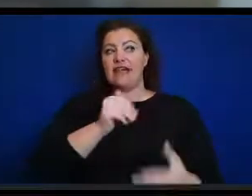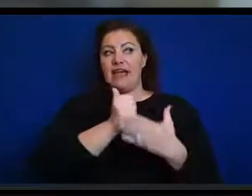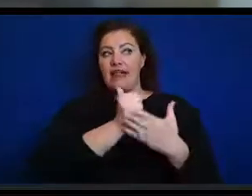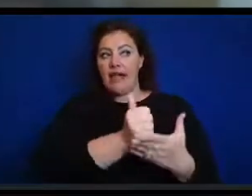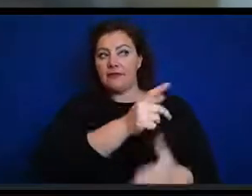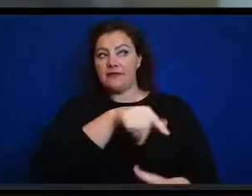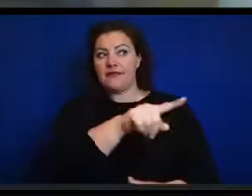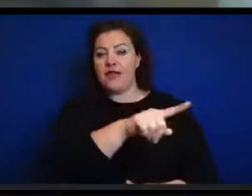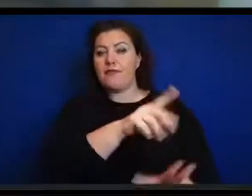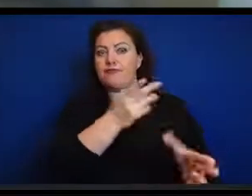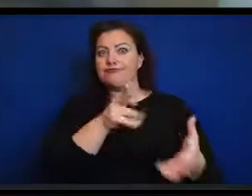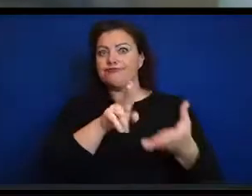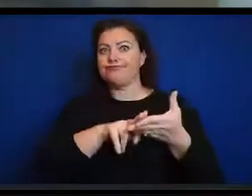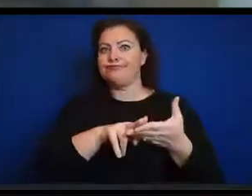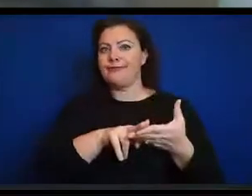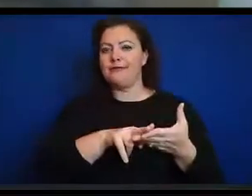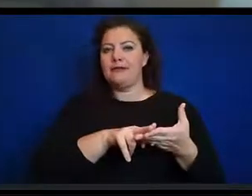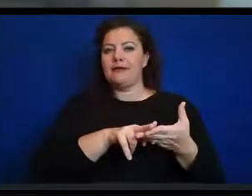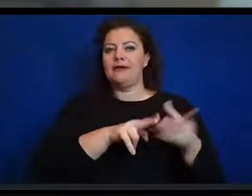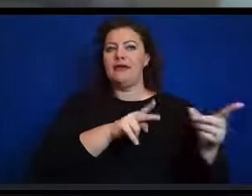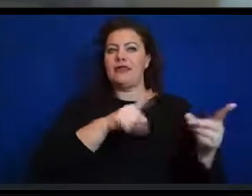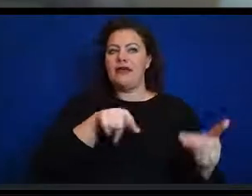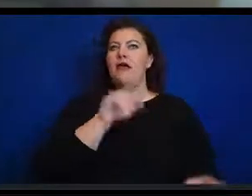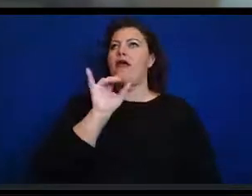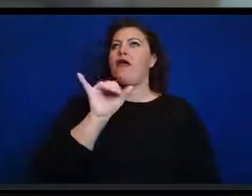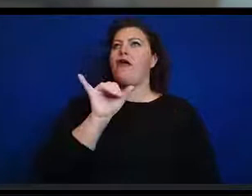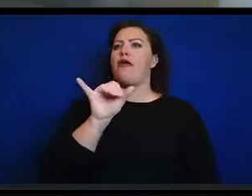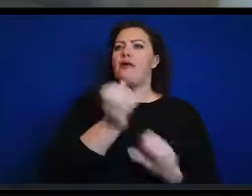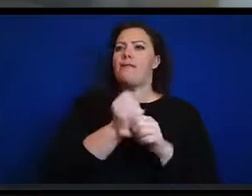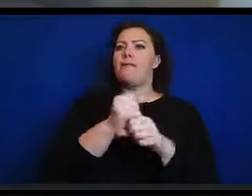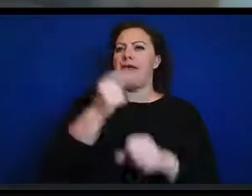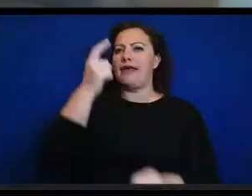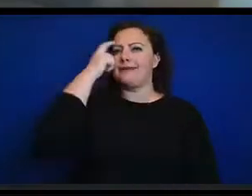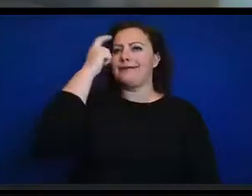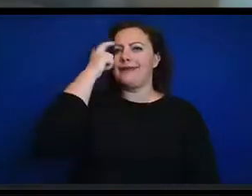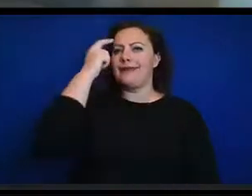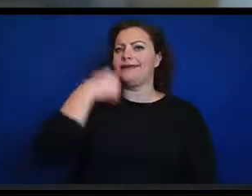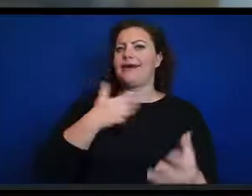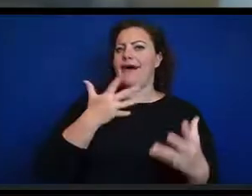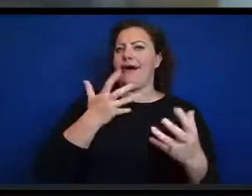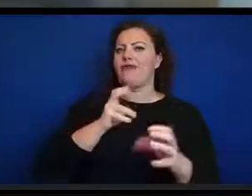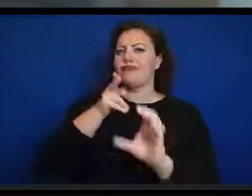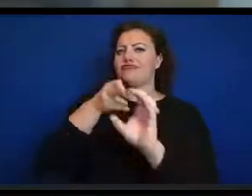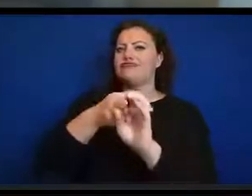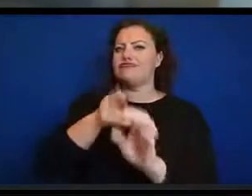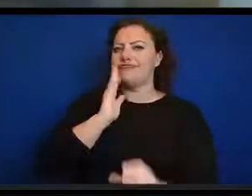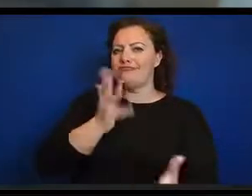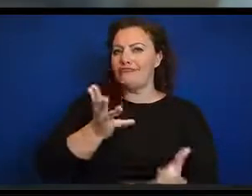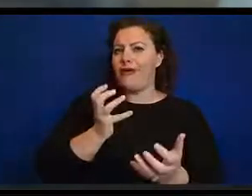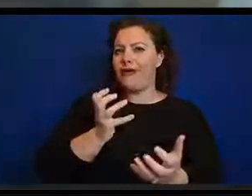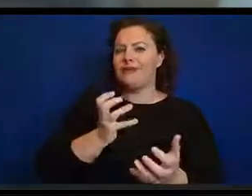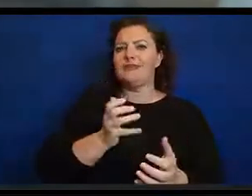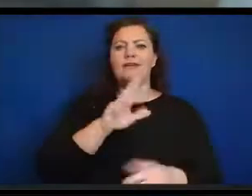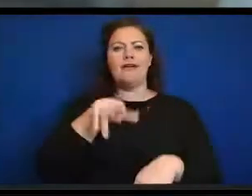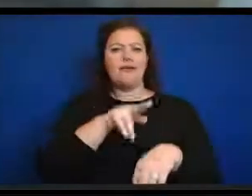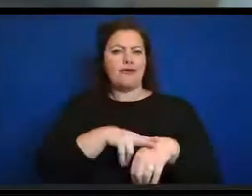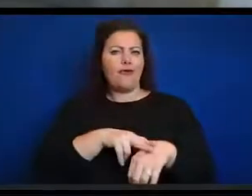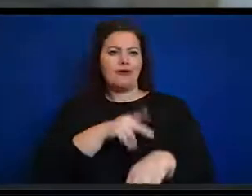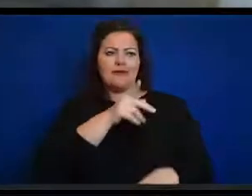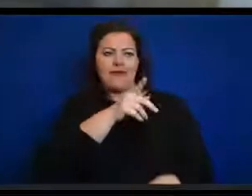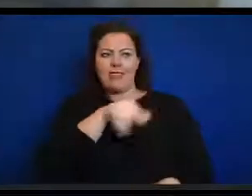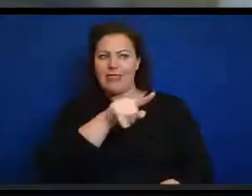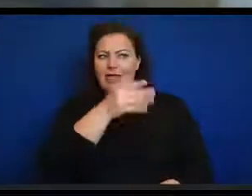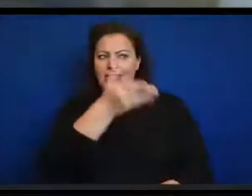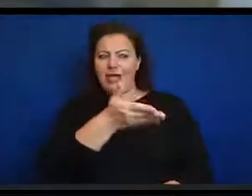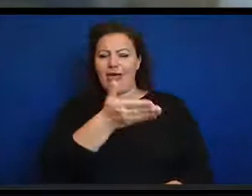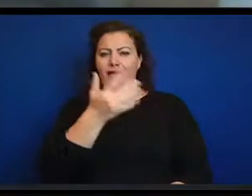pencil out, that helps them make sense of what they want to do. because of course, they're there